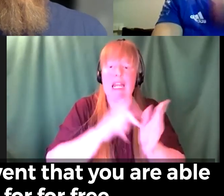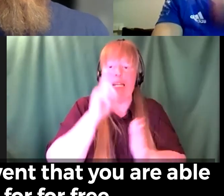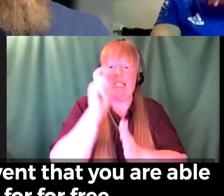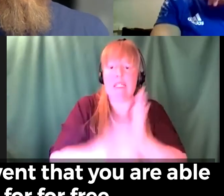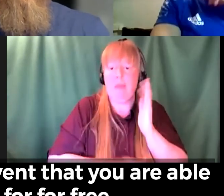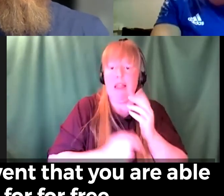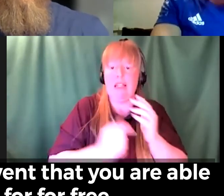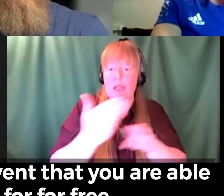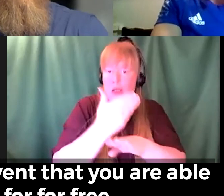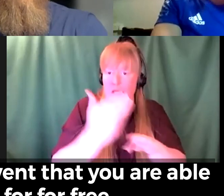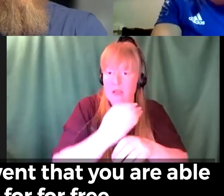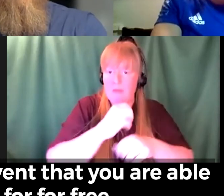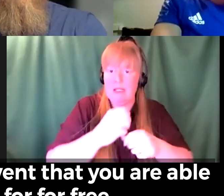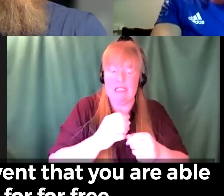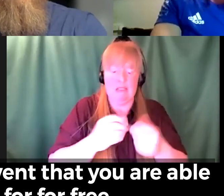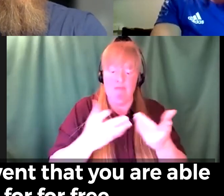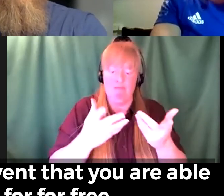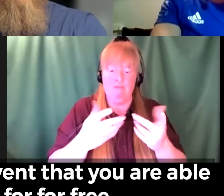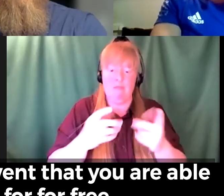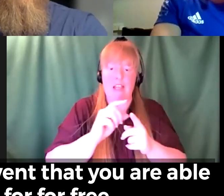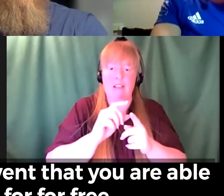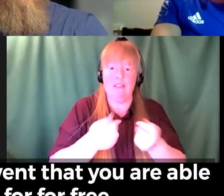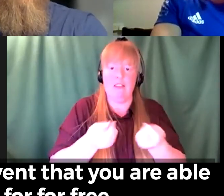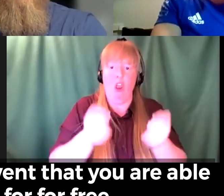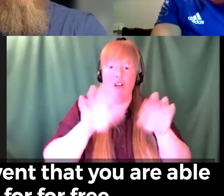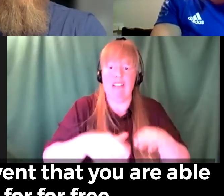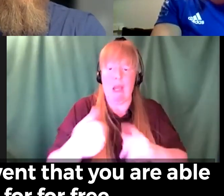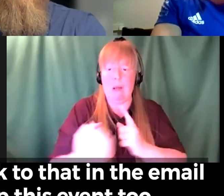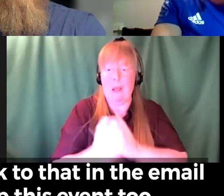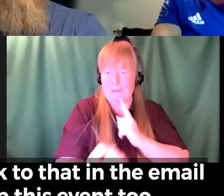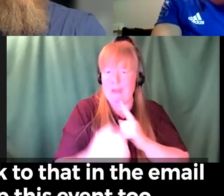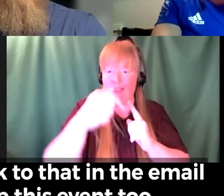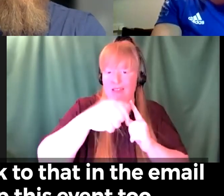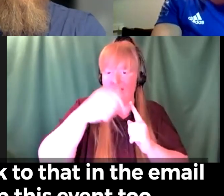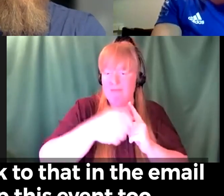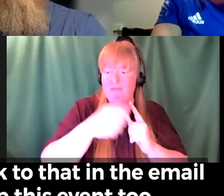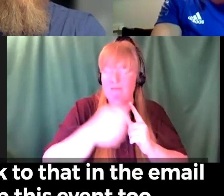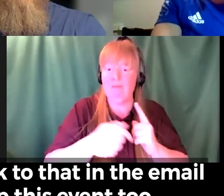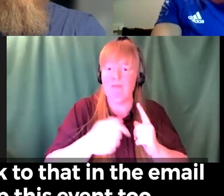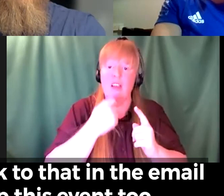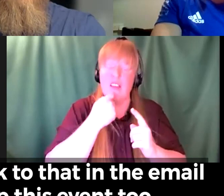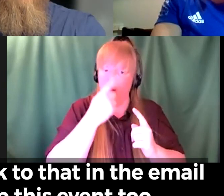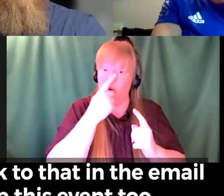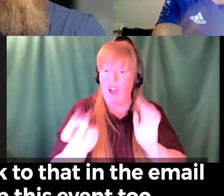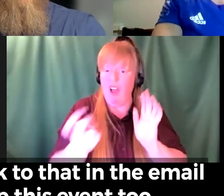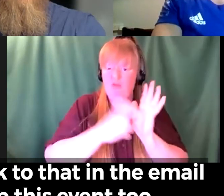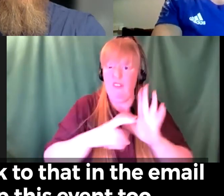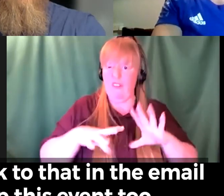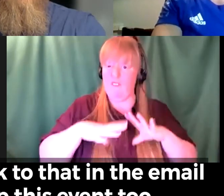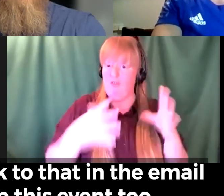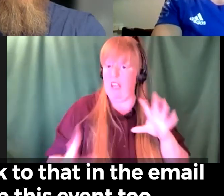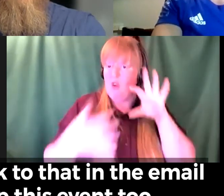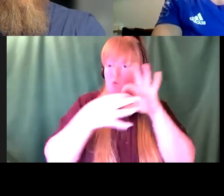that. So that's another event that you are able to sign up for free, and there'll be a link to that in the email that follows up this event